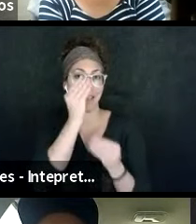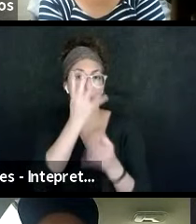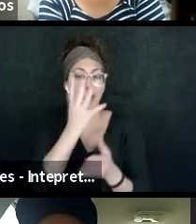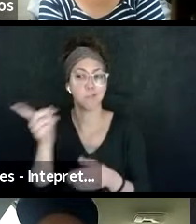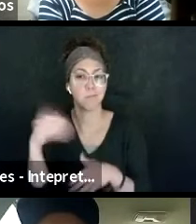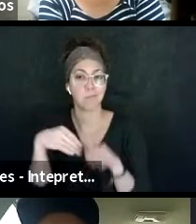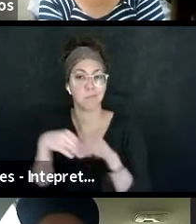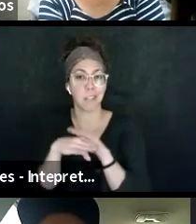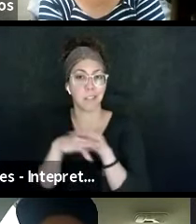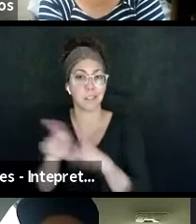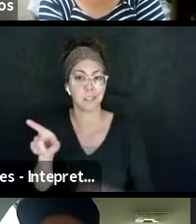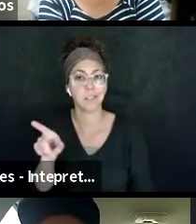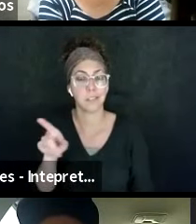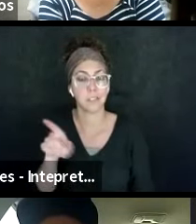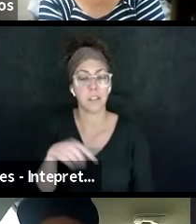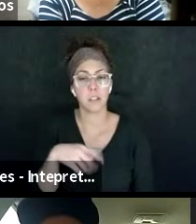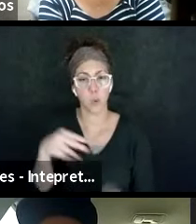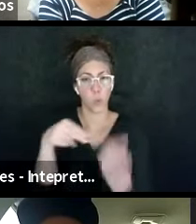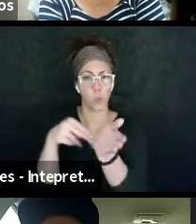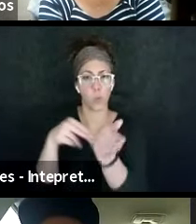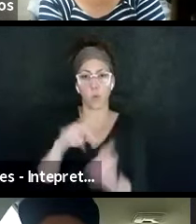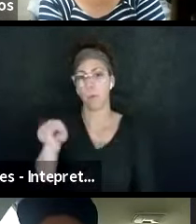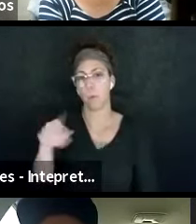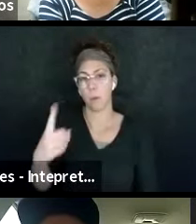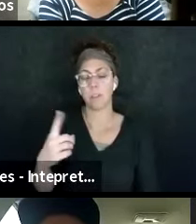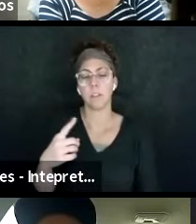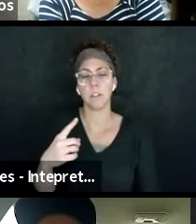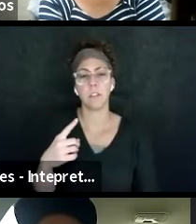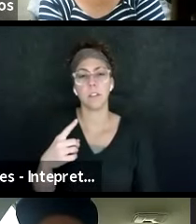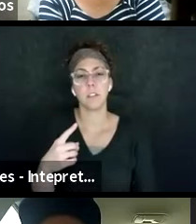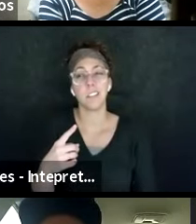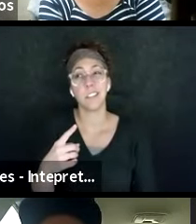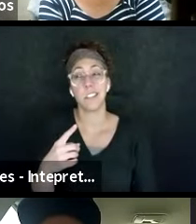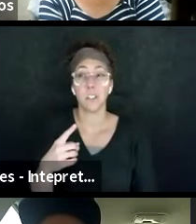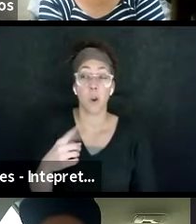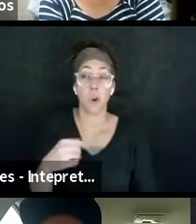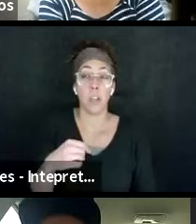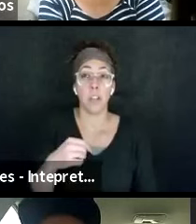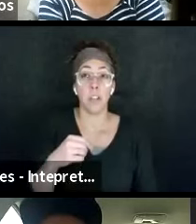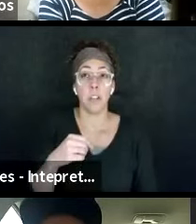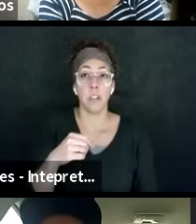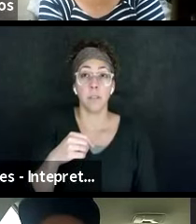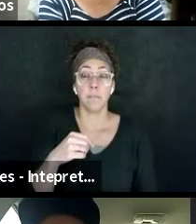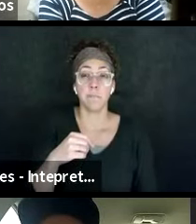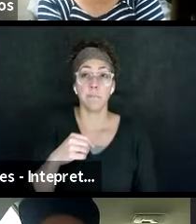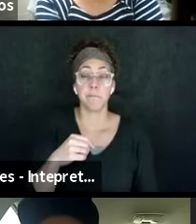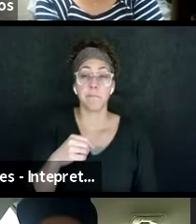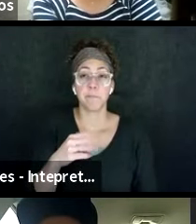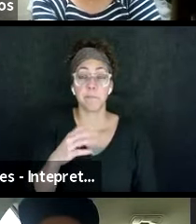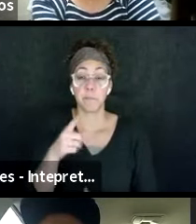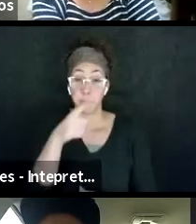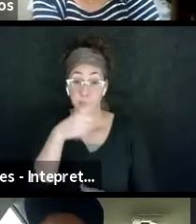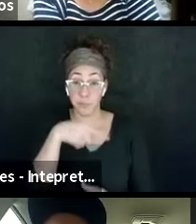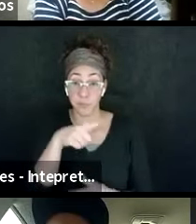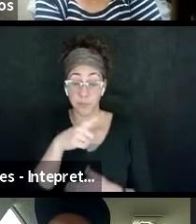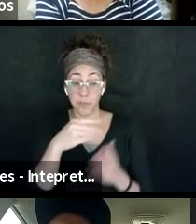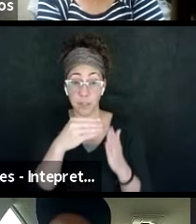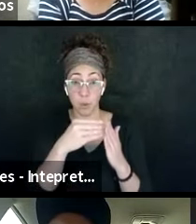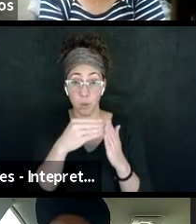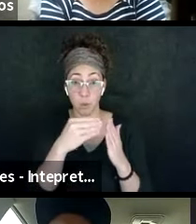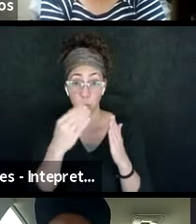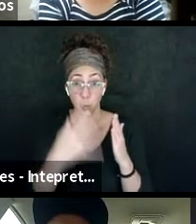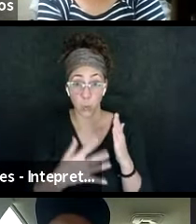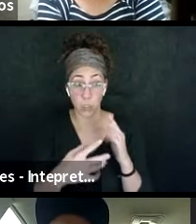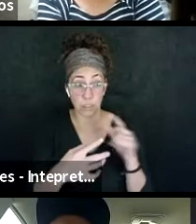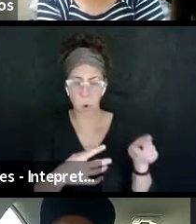We aren't going to exclude, at least for starters, we're not going to exclude students from class.